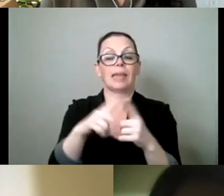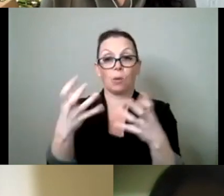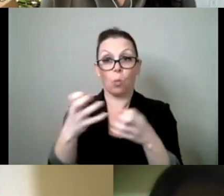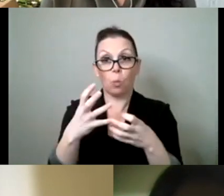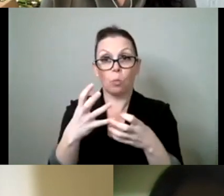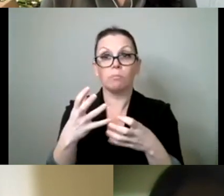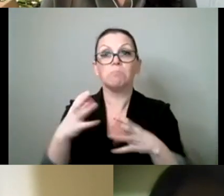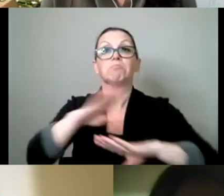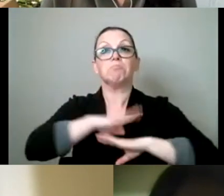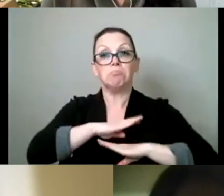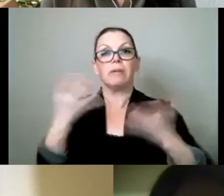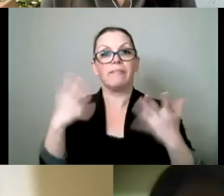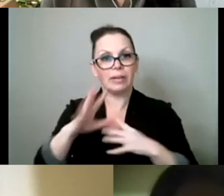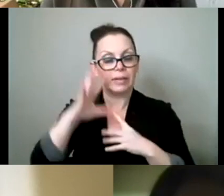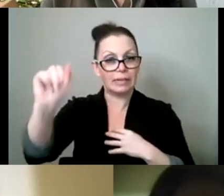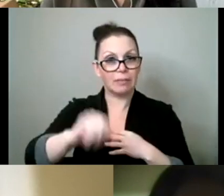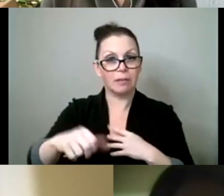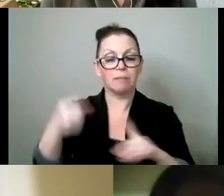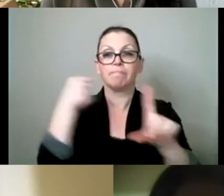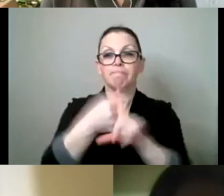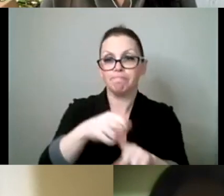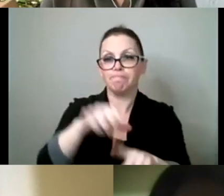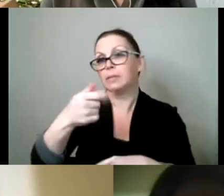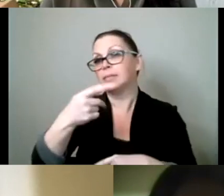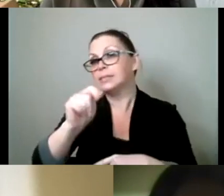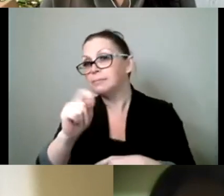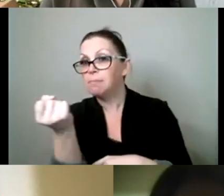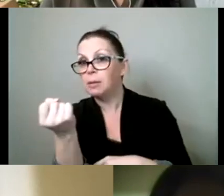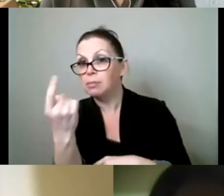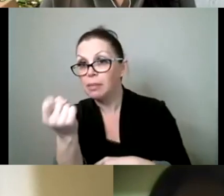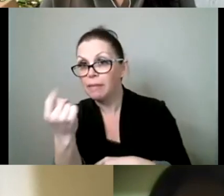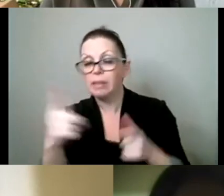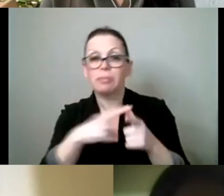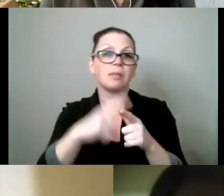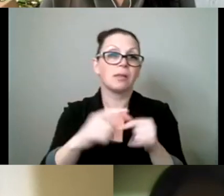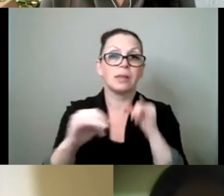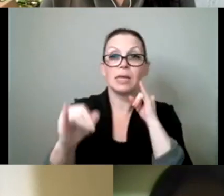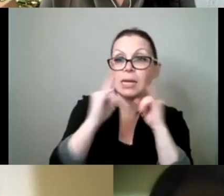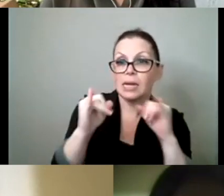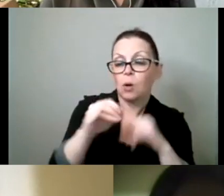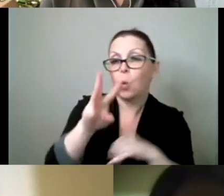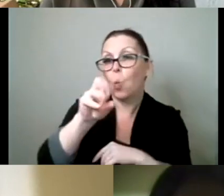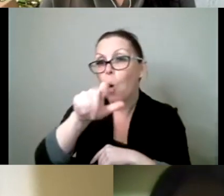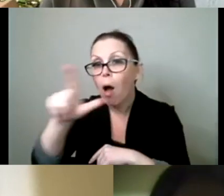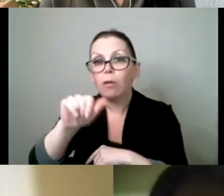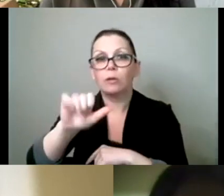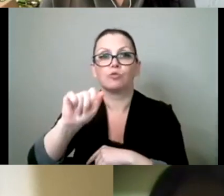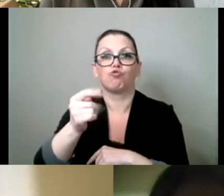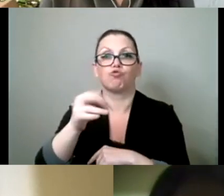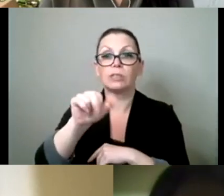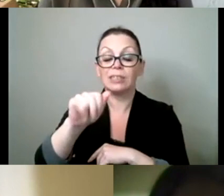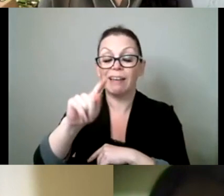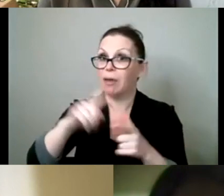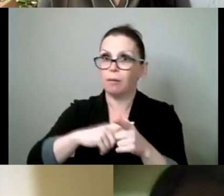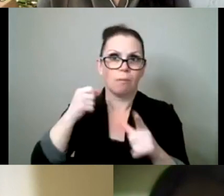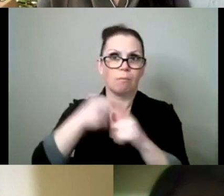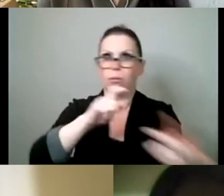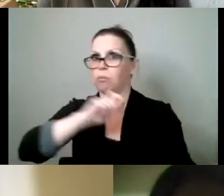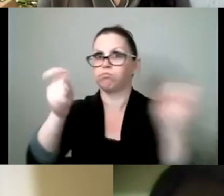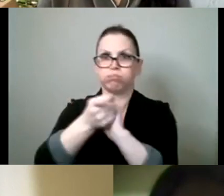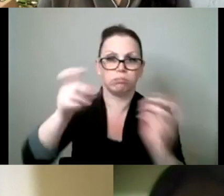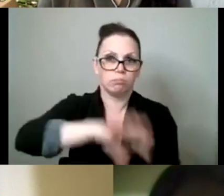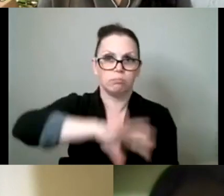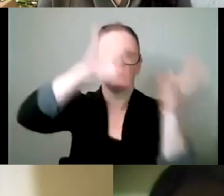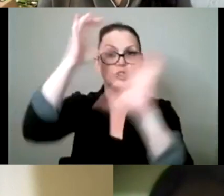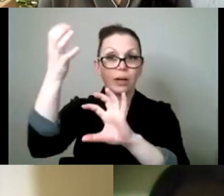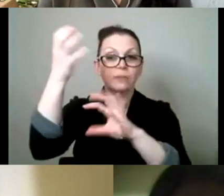and September 11th hit, and I had interviews at Wall Street, and then that all changed. So